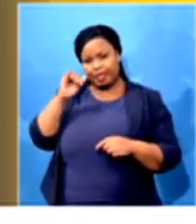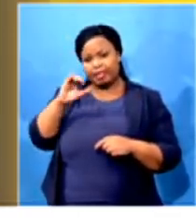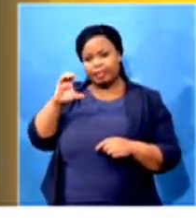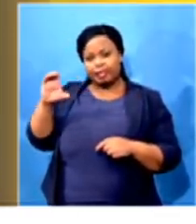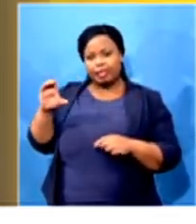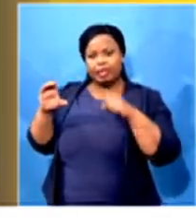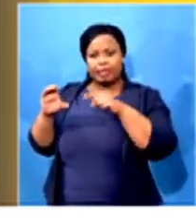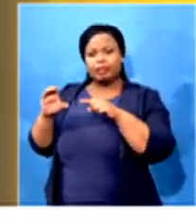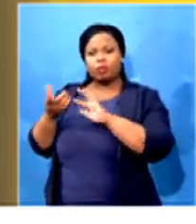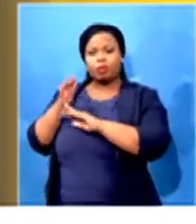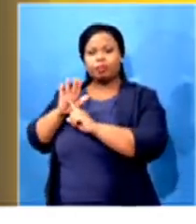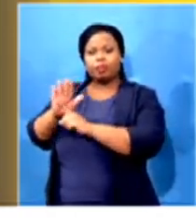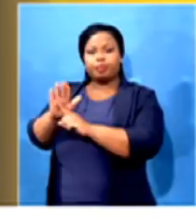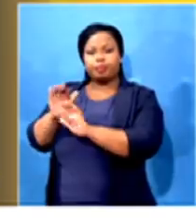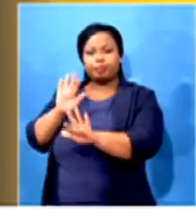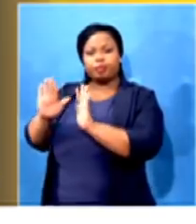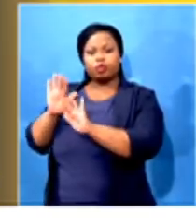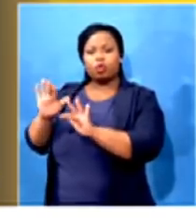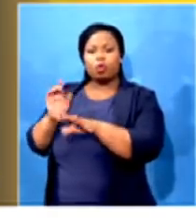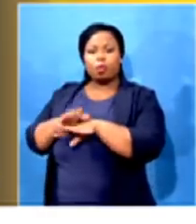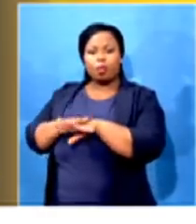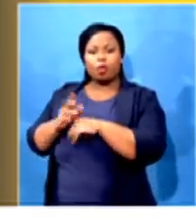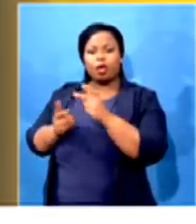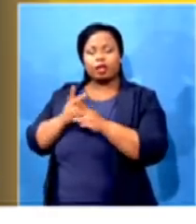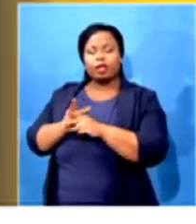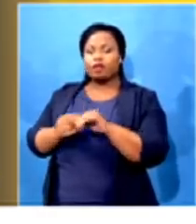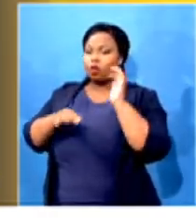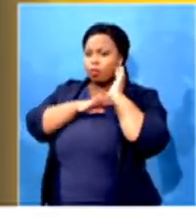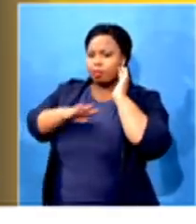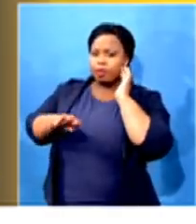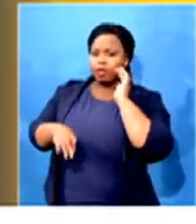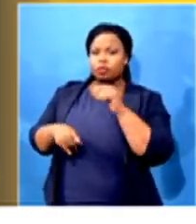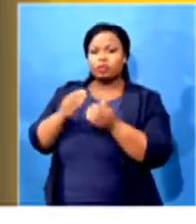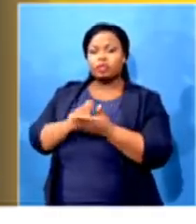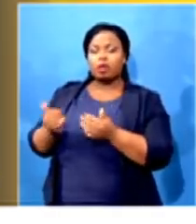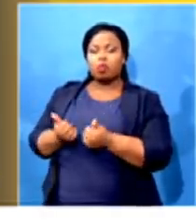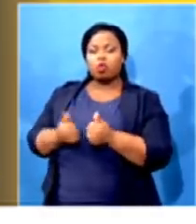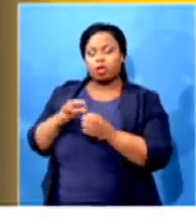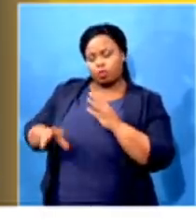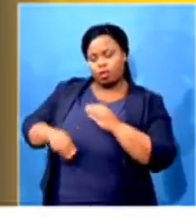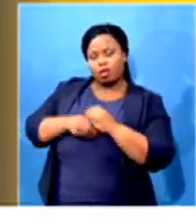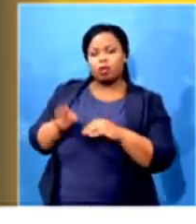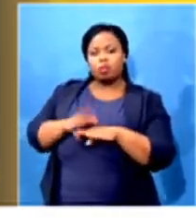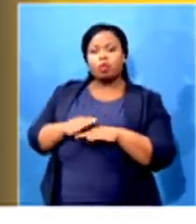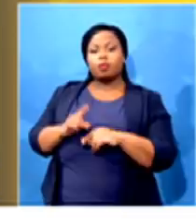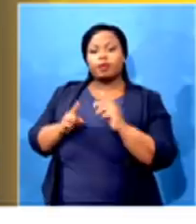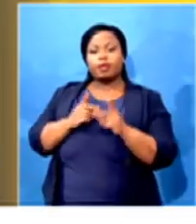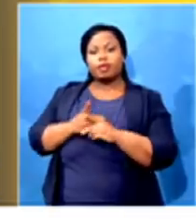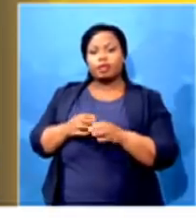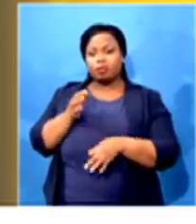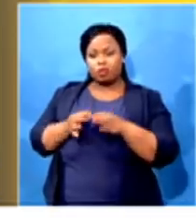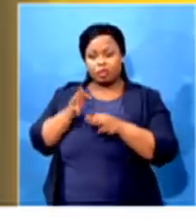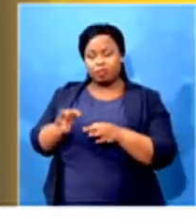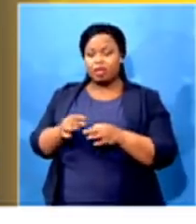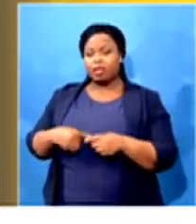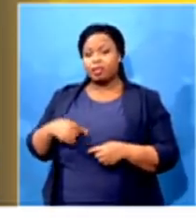where we are creating hospitals from structures, community structures that are already existing. I must indicate, Leanne, that